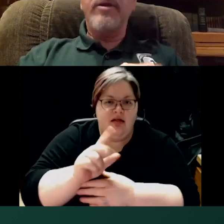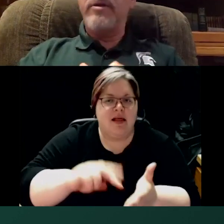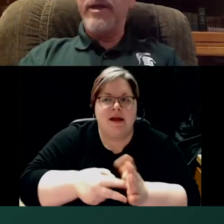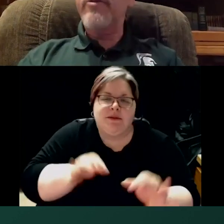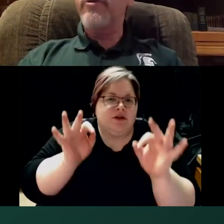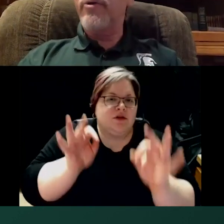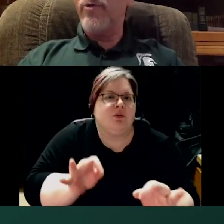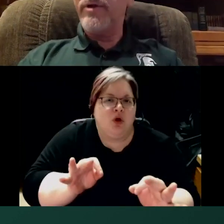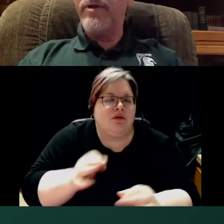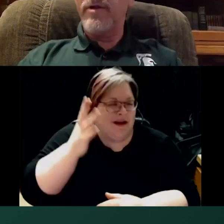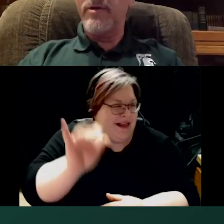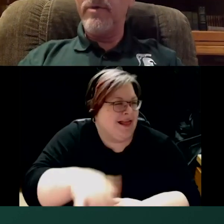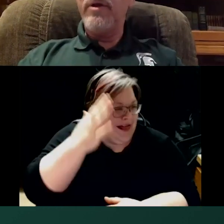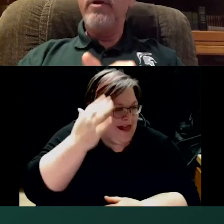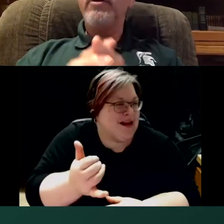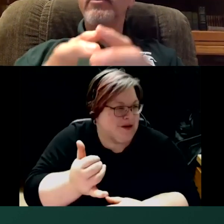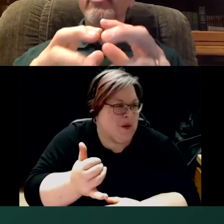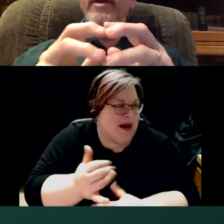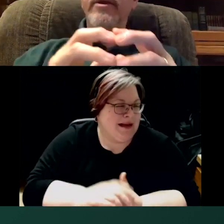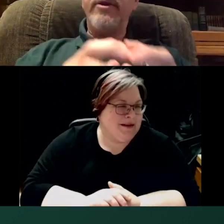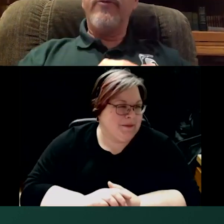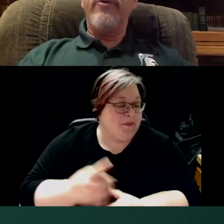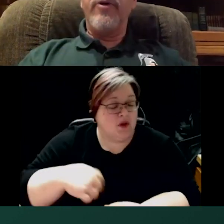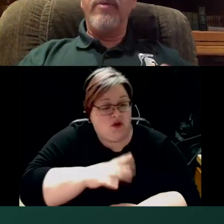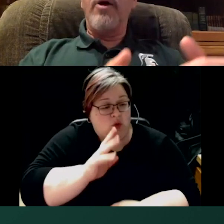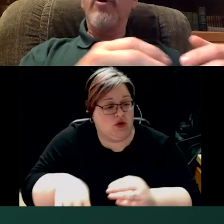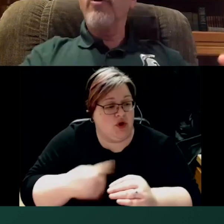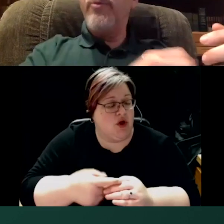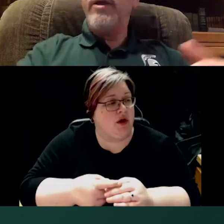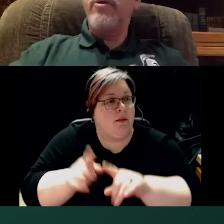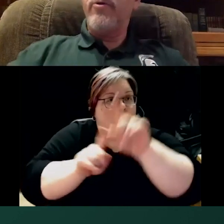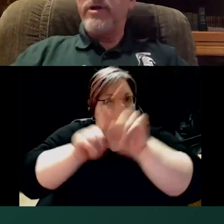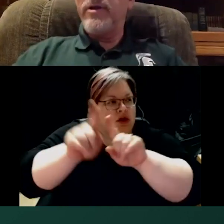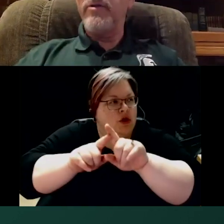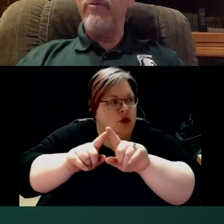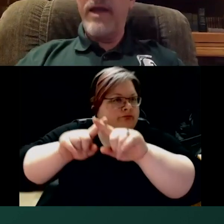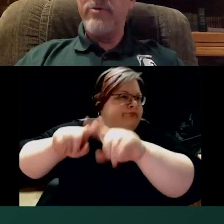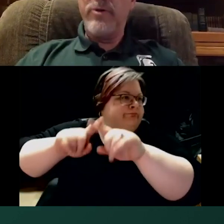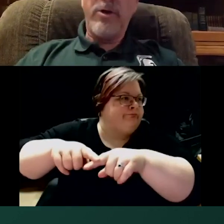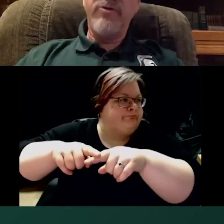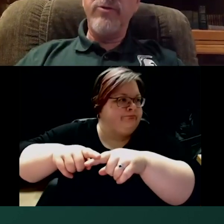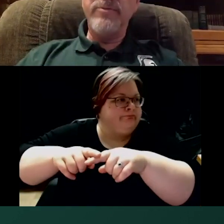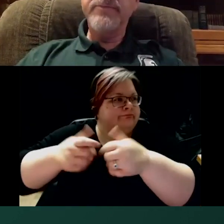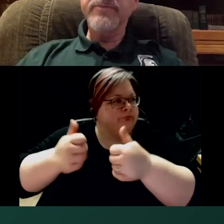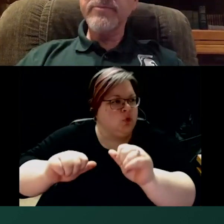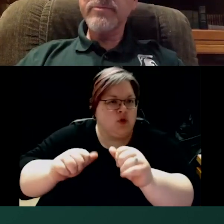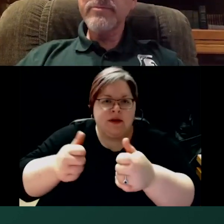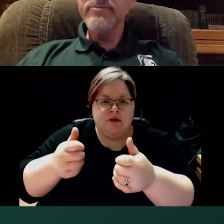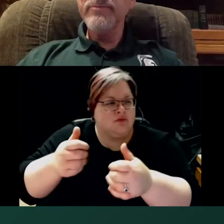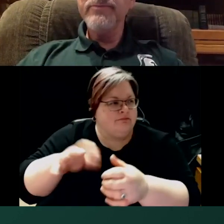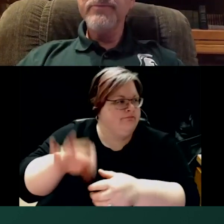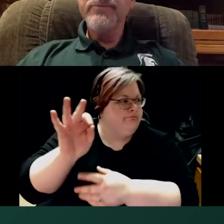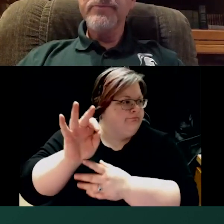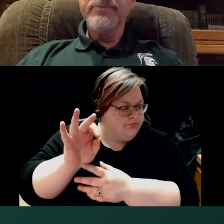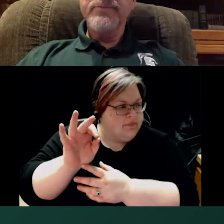about a celestial coordinate system, to make it different from our Earth-based coordinate system of latitude and longitude.